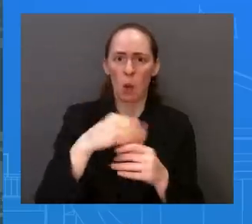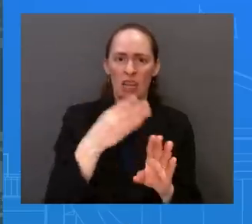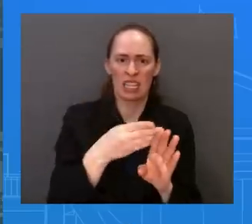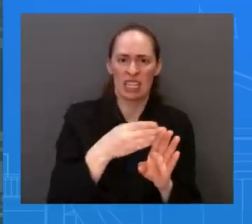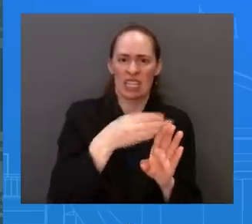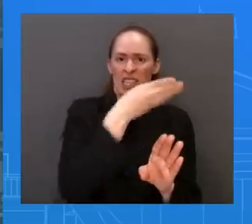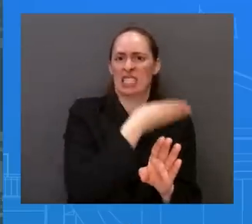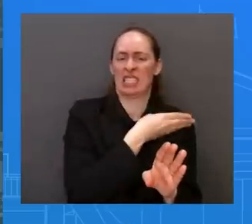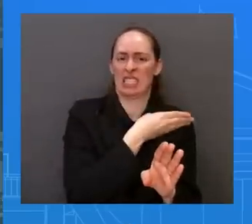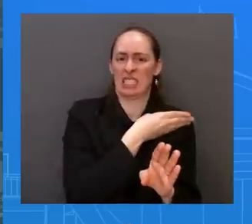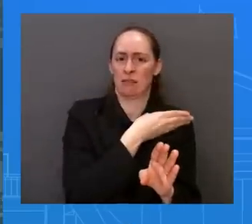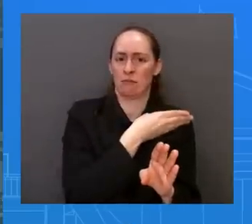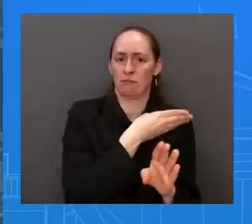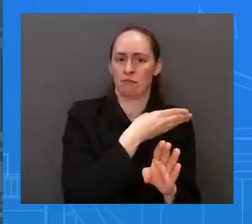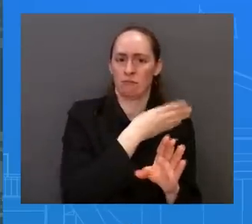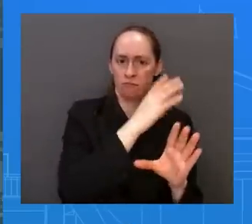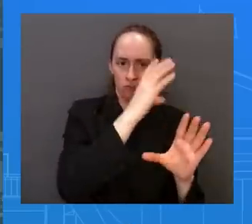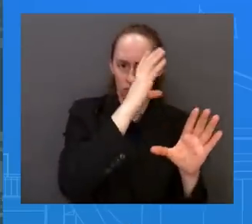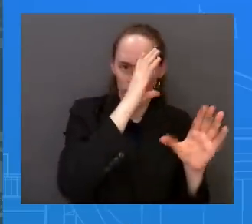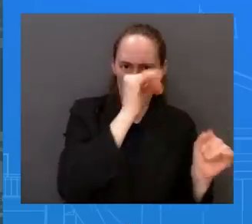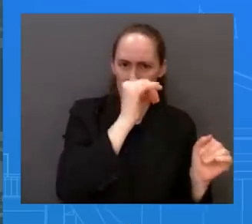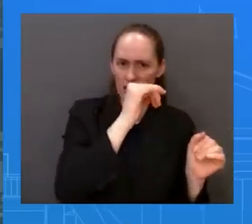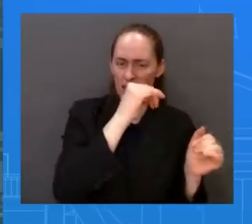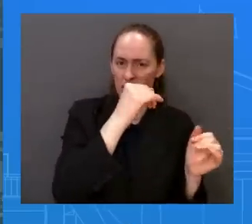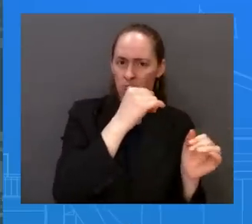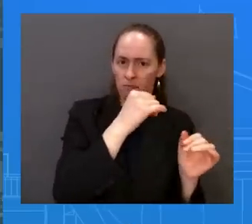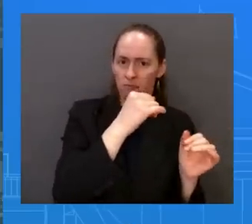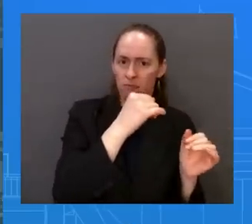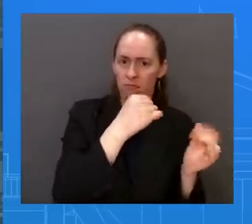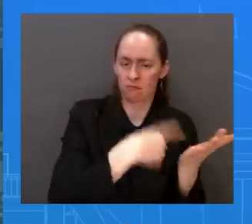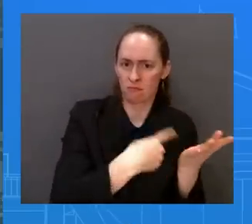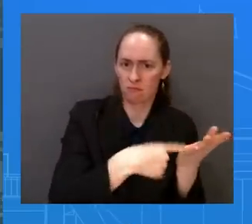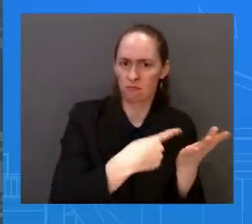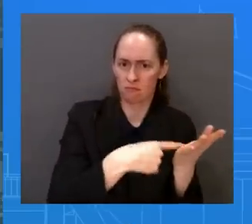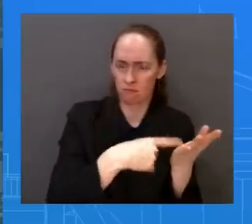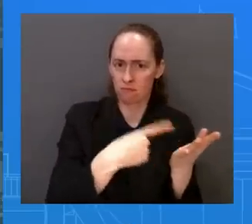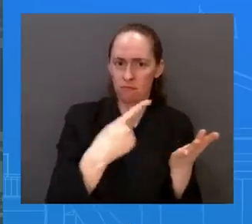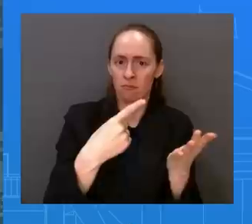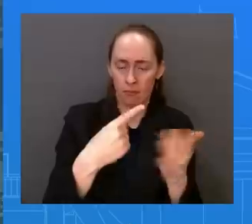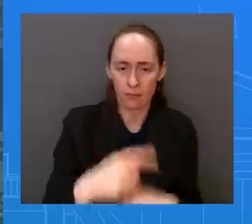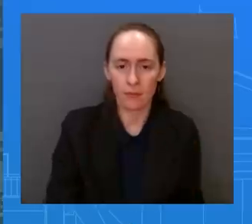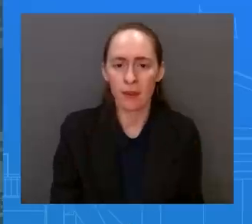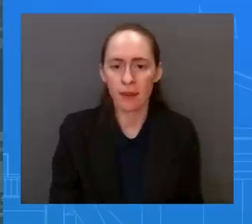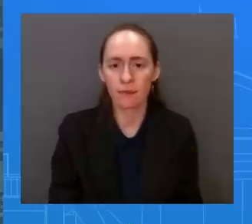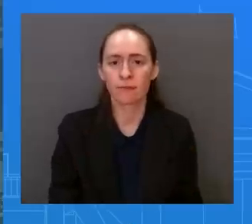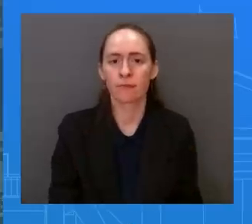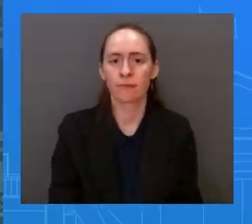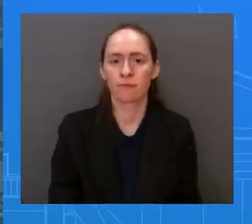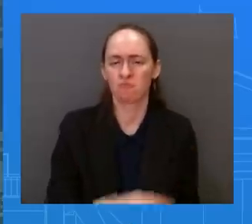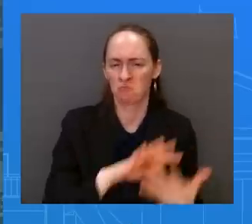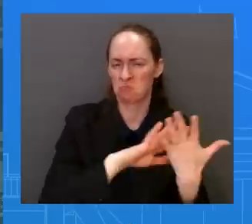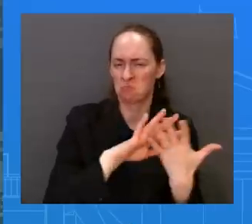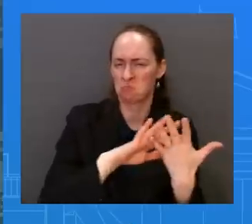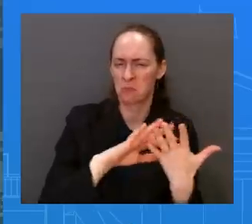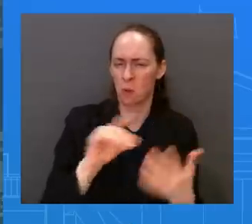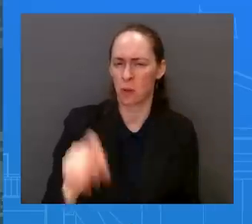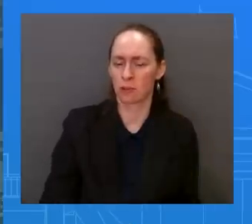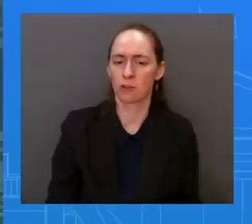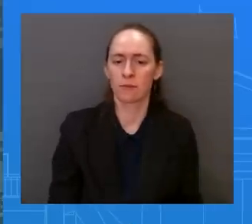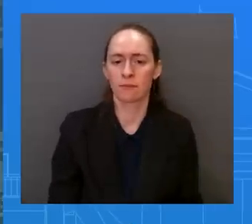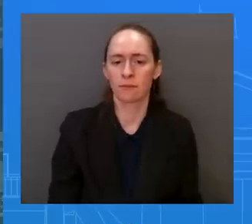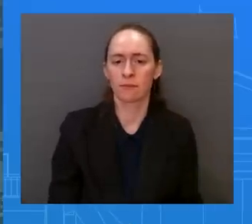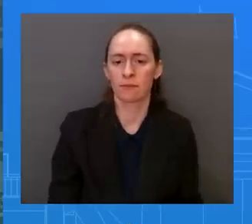NSC, that we are prepared, the Intelligence Committee is indeed prepared to offer key officials, as you were just laying